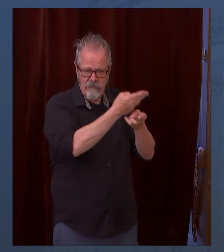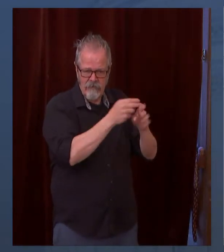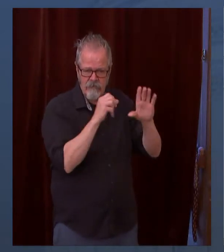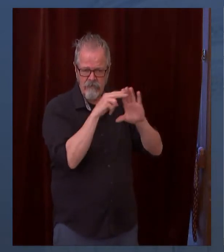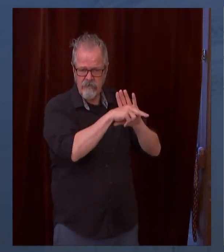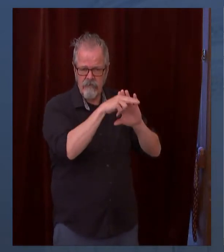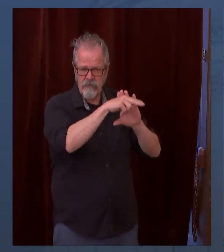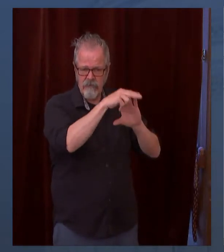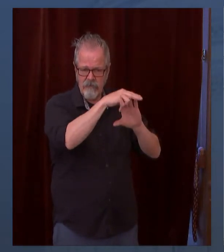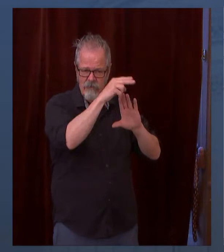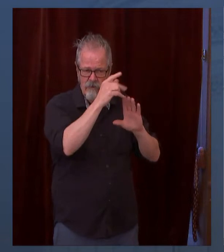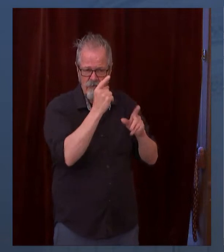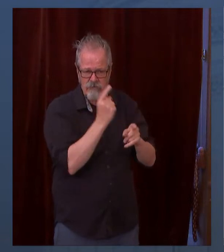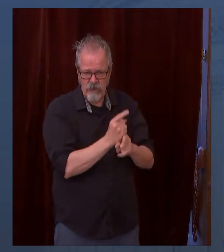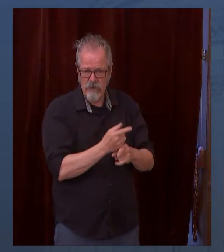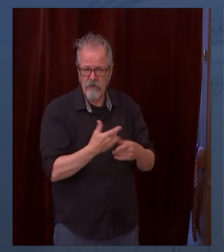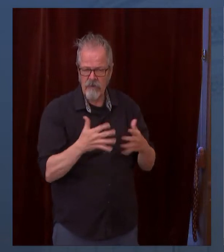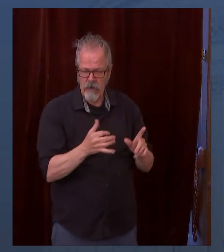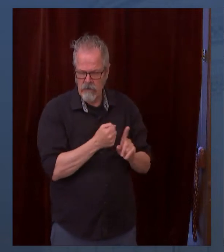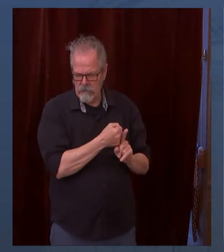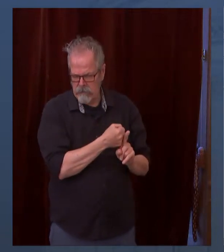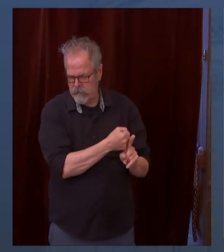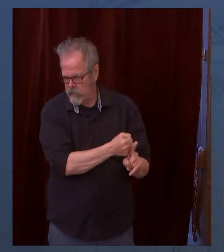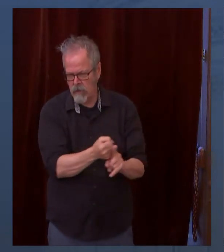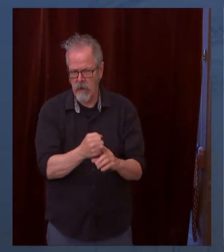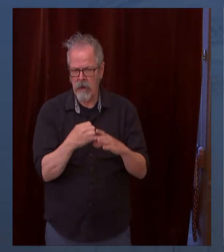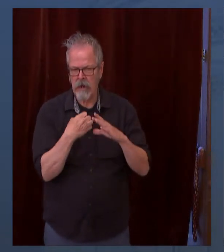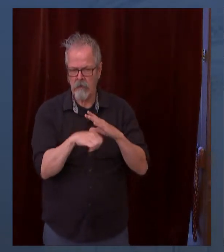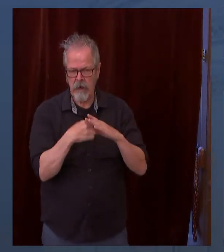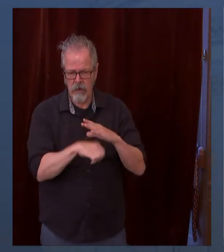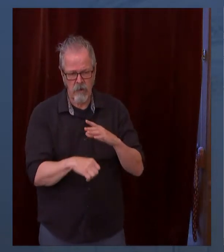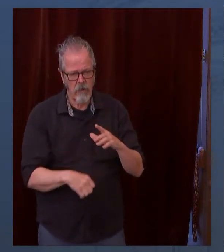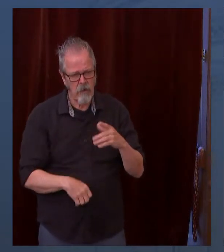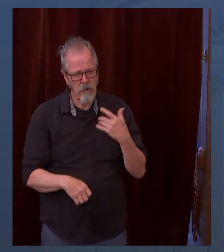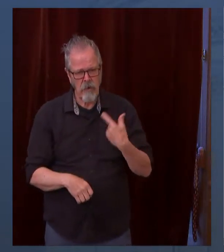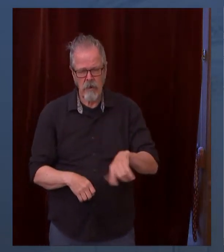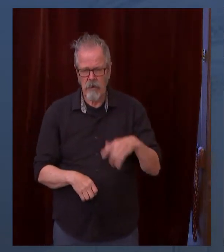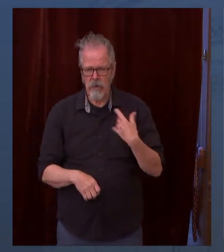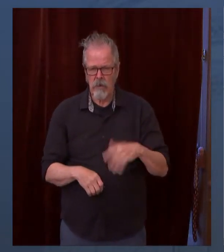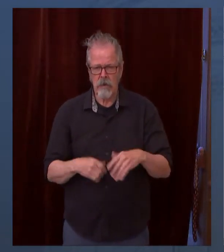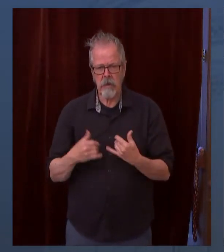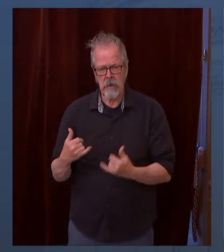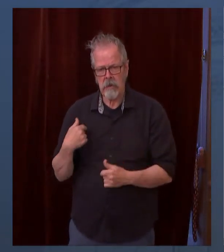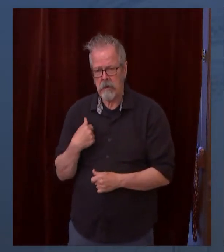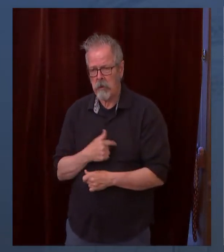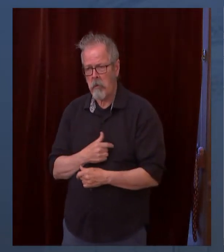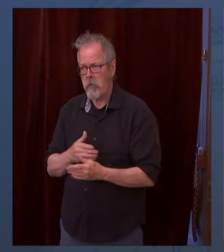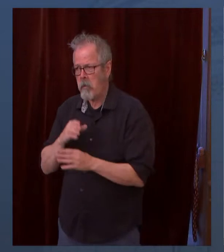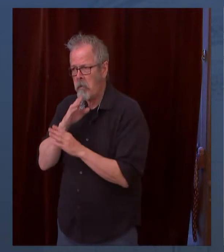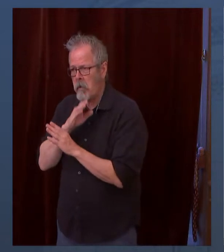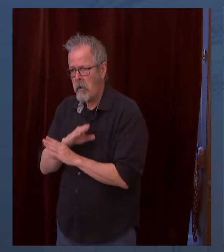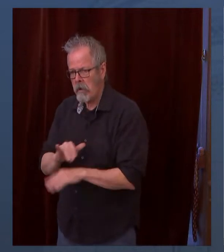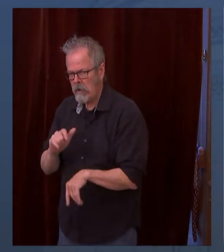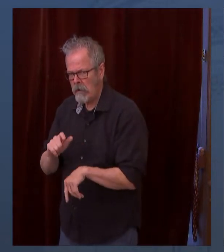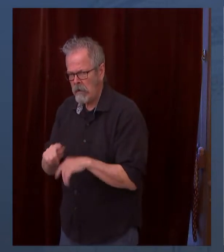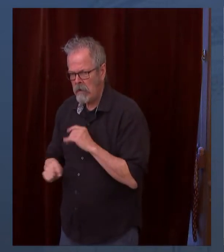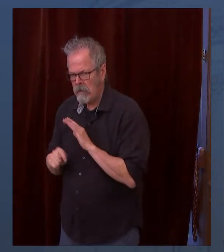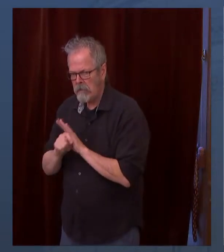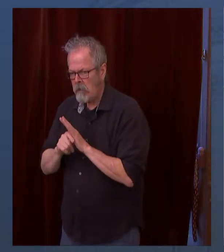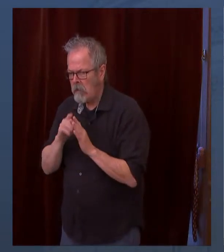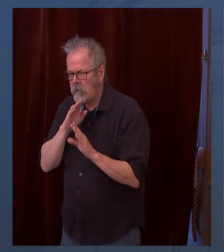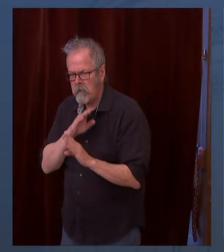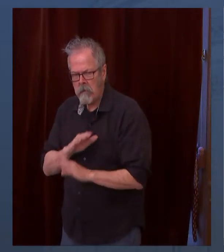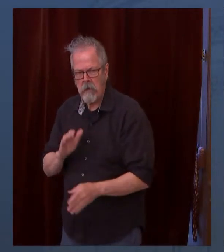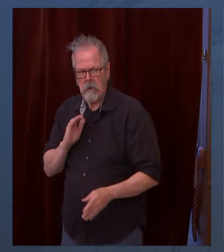but the governor is right that, when you have the part he didn't highlight, but I will highlight, is that